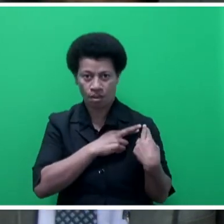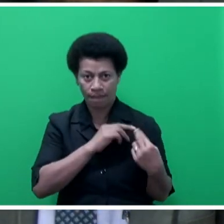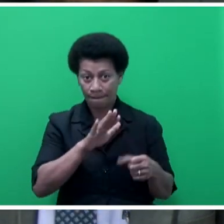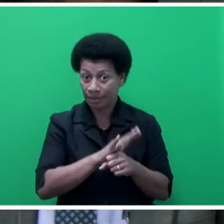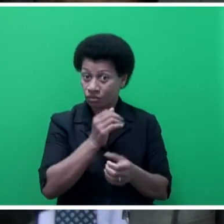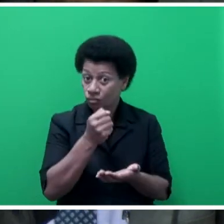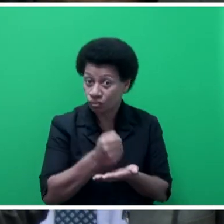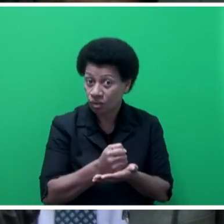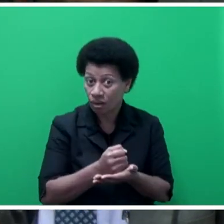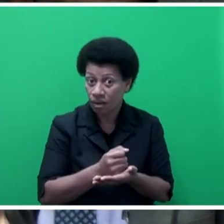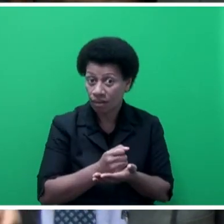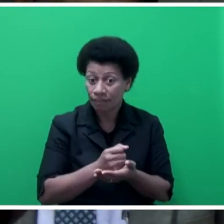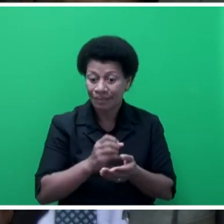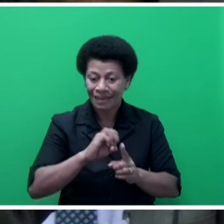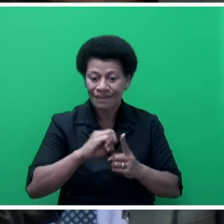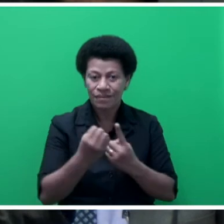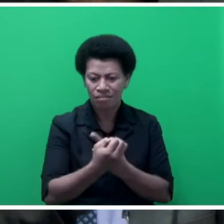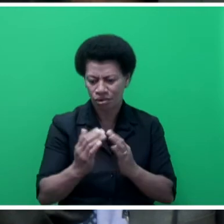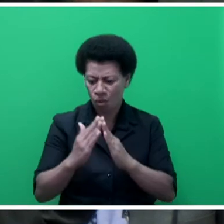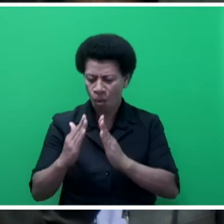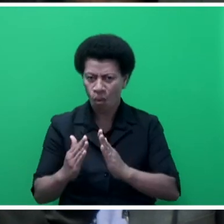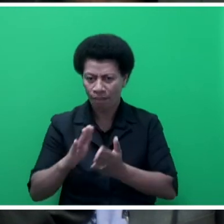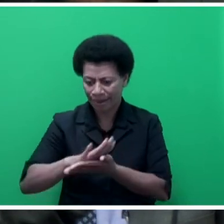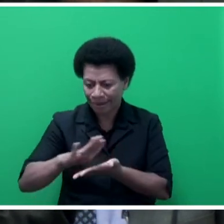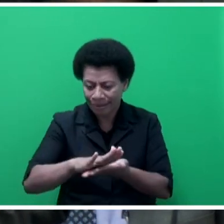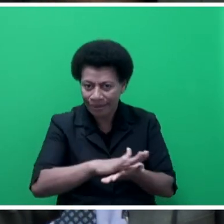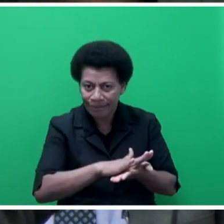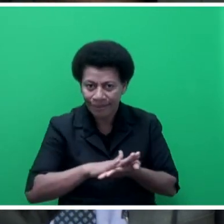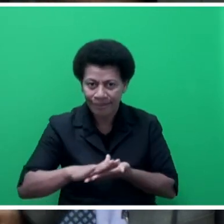our surroundings are clean. We need to make sure that